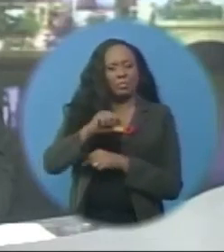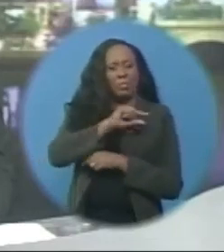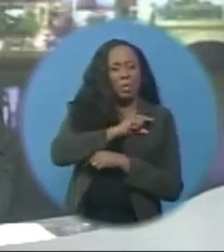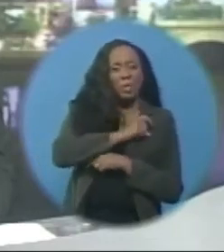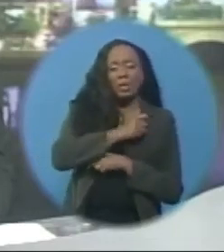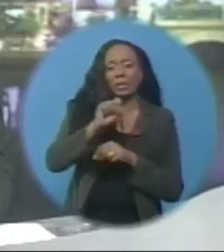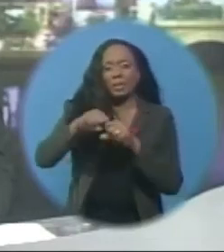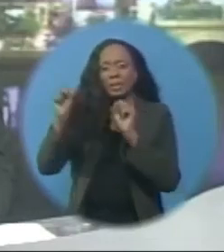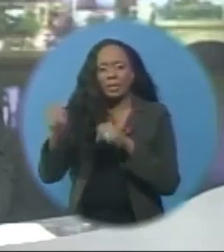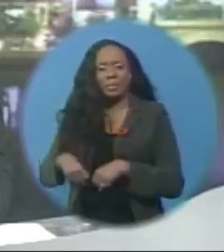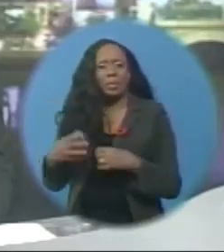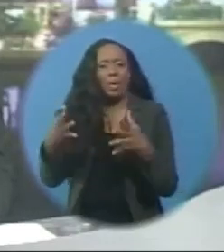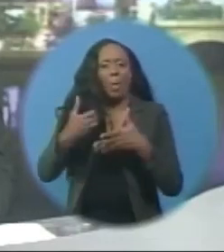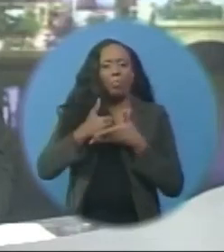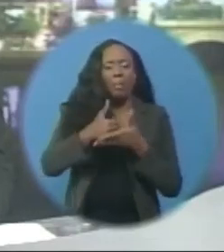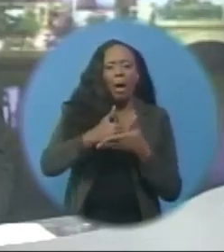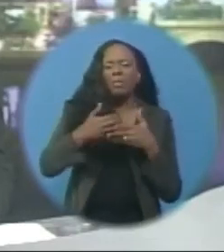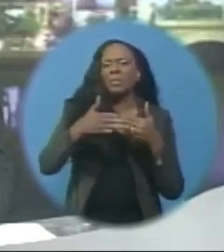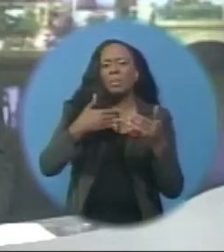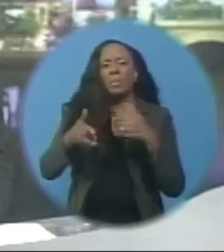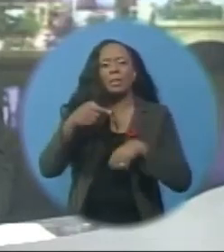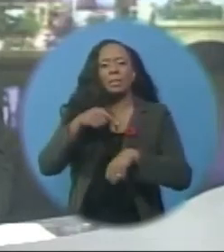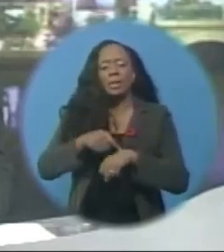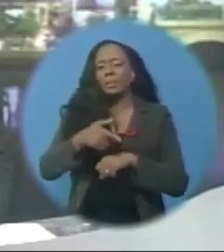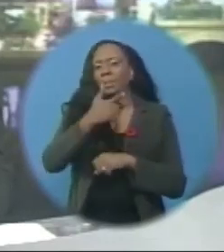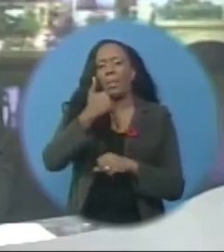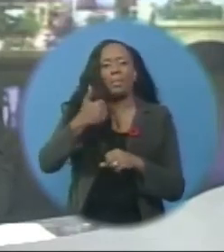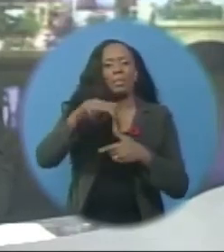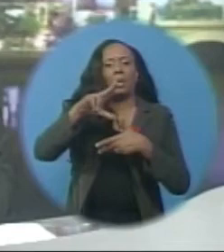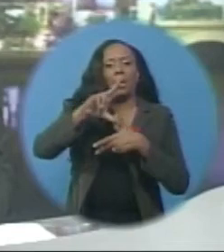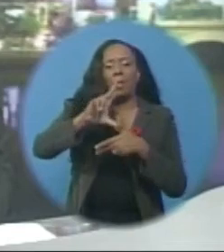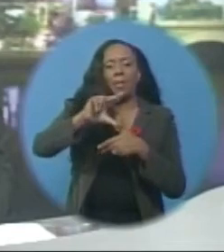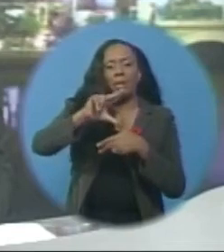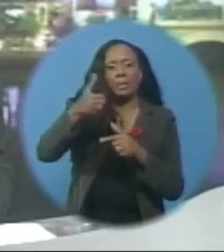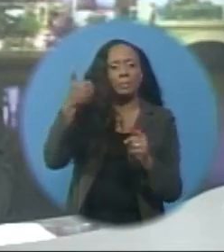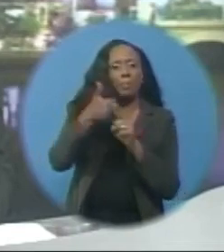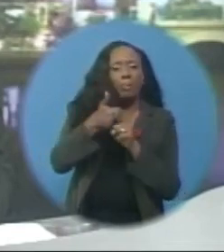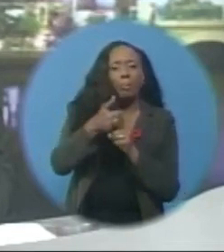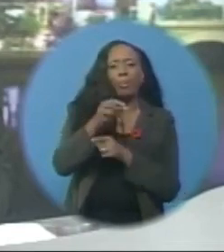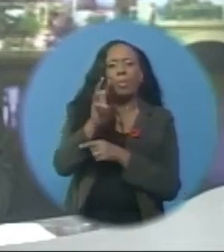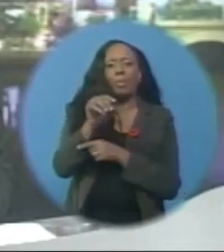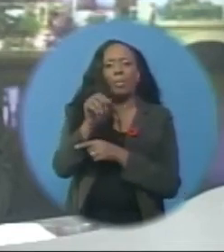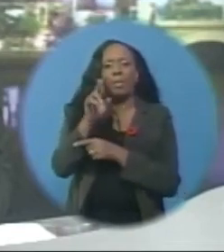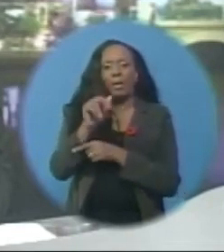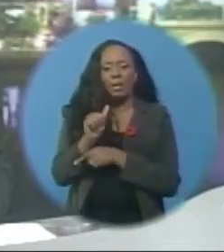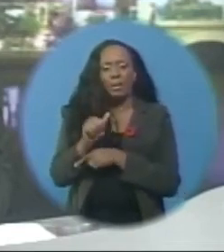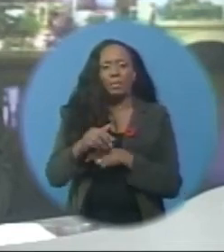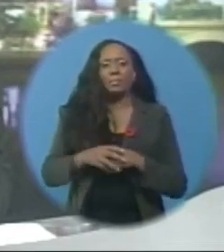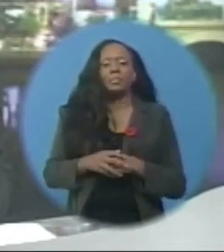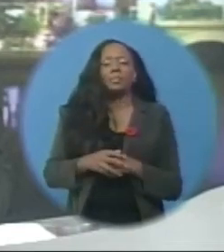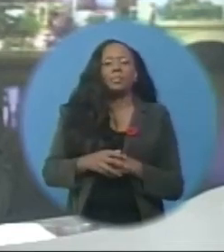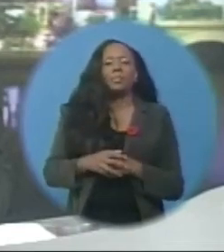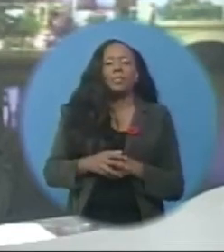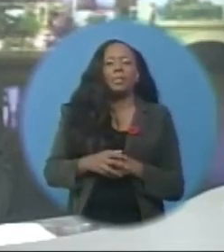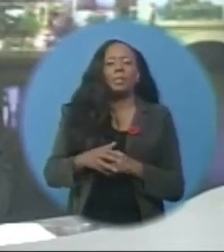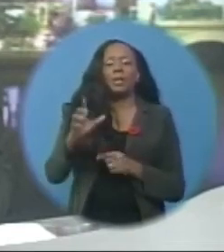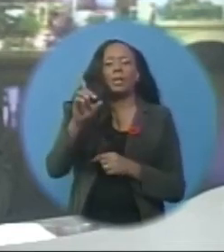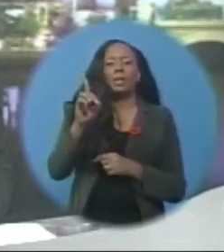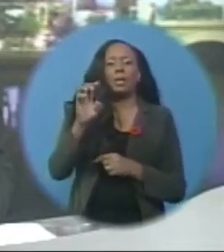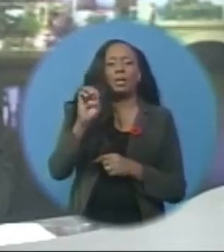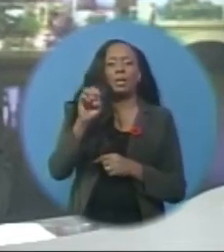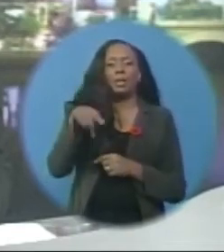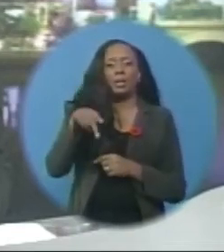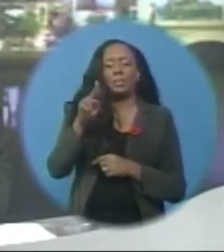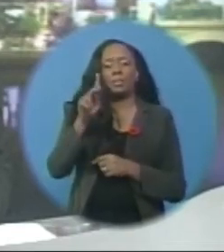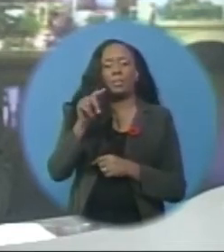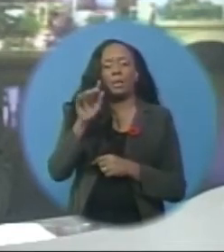support during the country's time of need following the passage of Hurricane Maria. The assurance was given by Deputy Commissioner Edwin Martin.